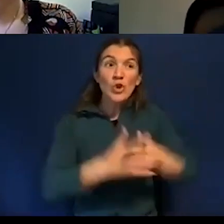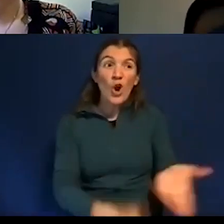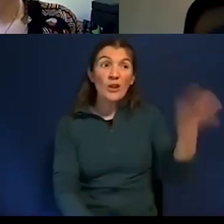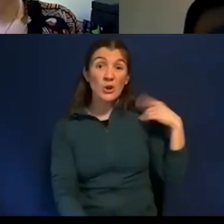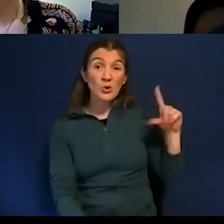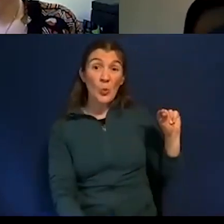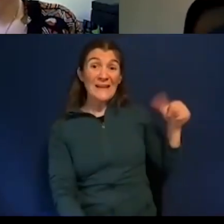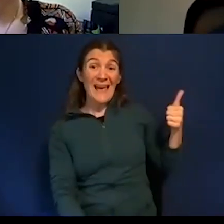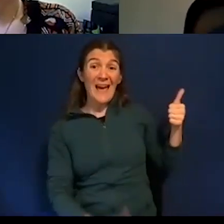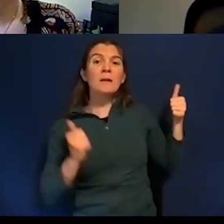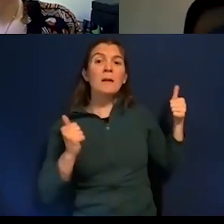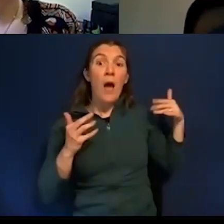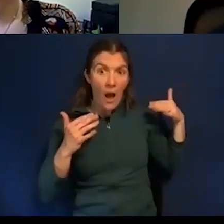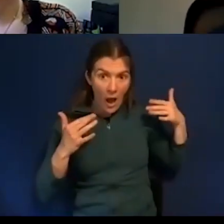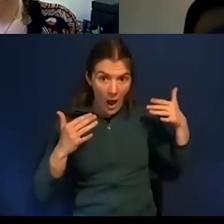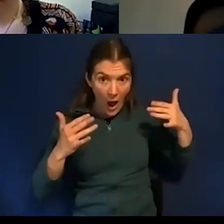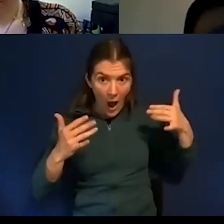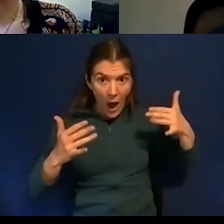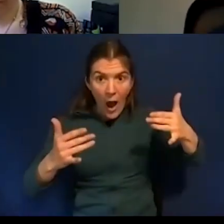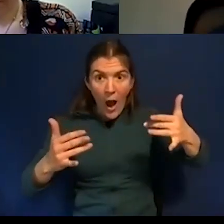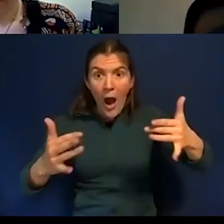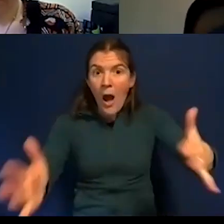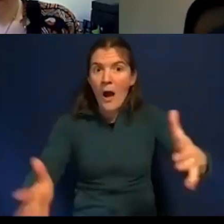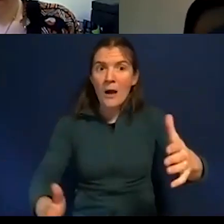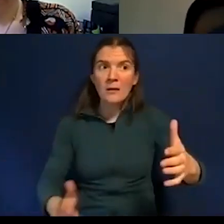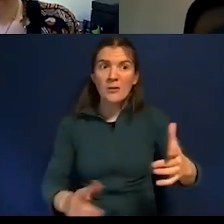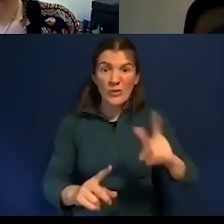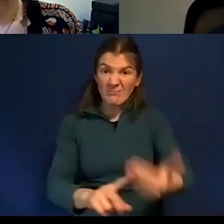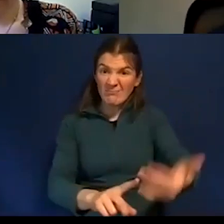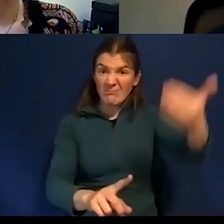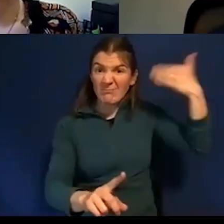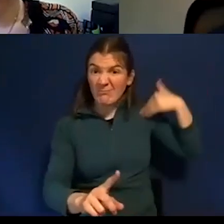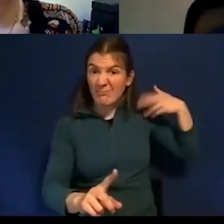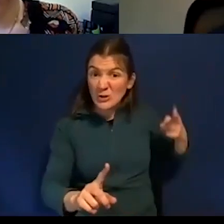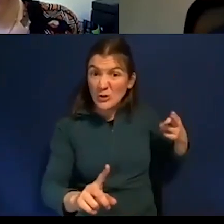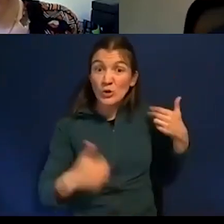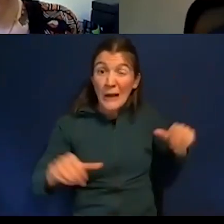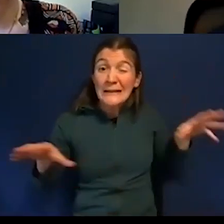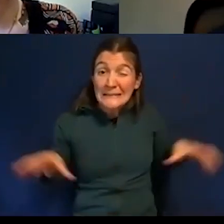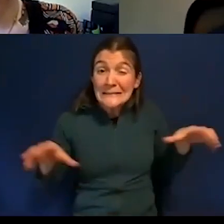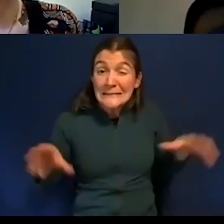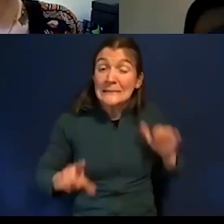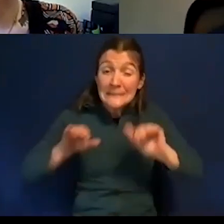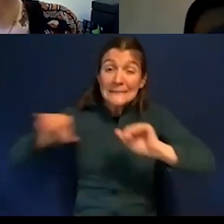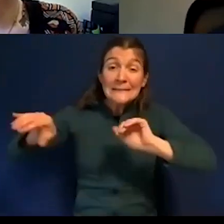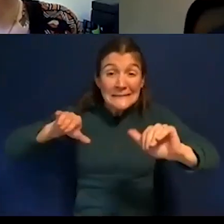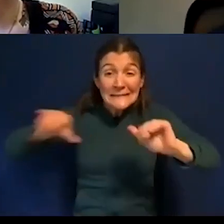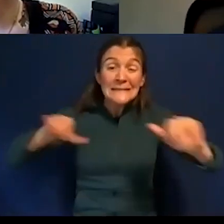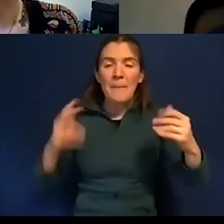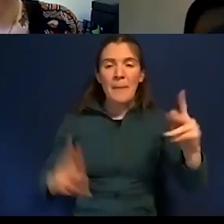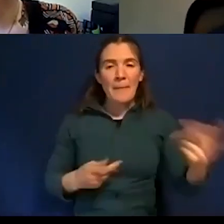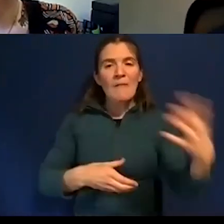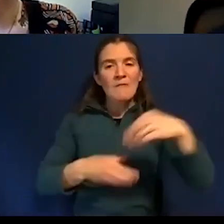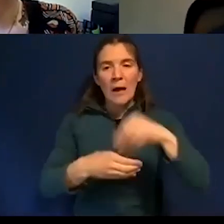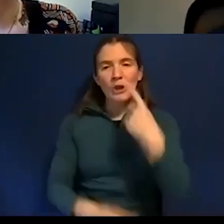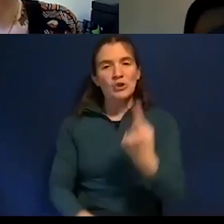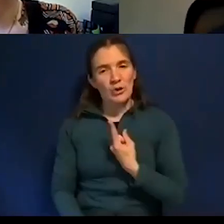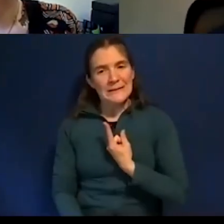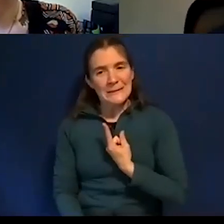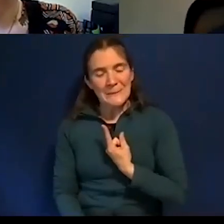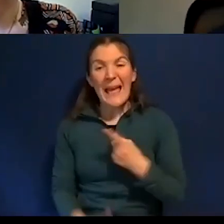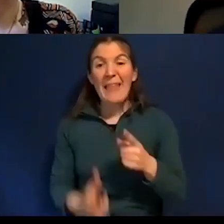2010. And so it goes quite a ways back and involves revisions by lots of people and finally approved